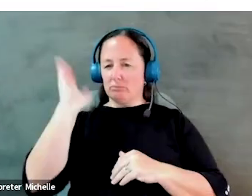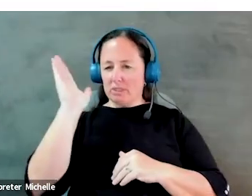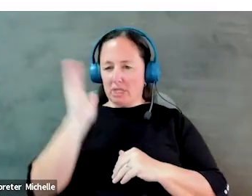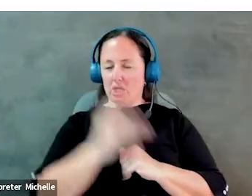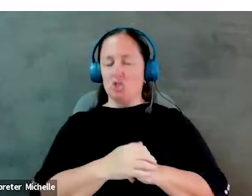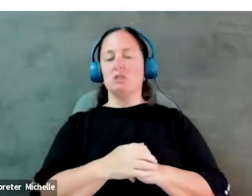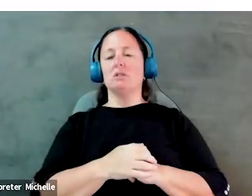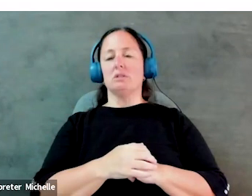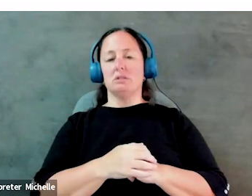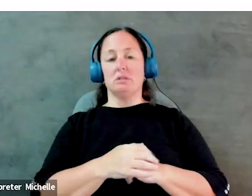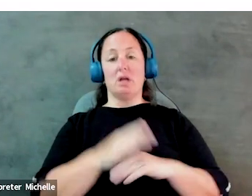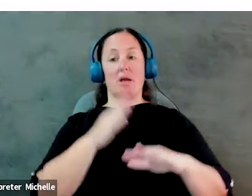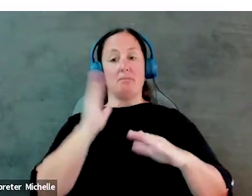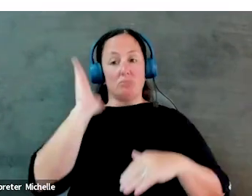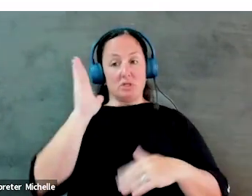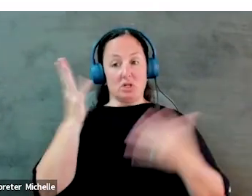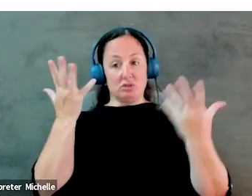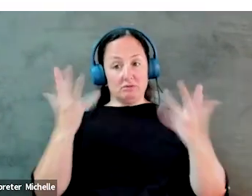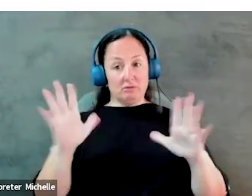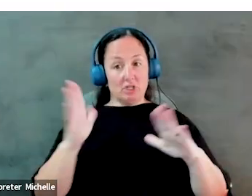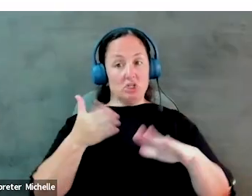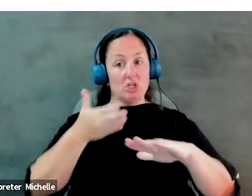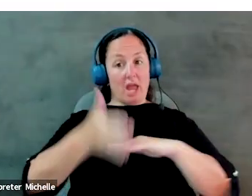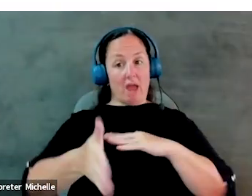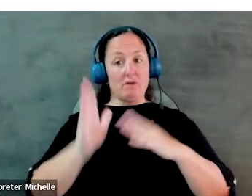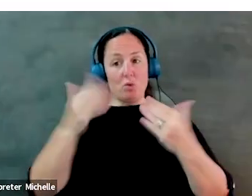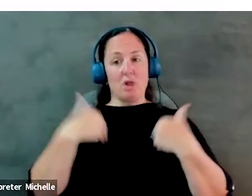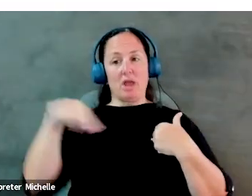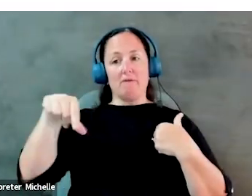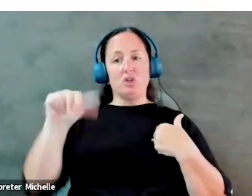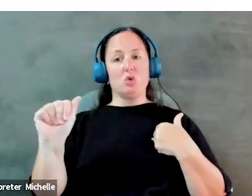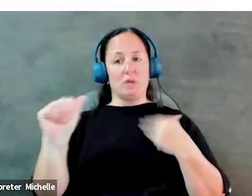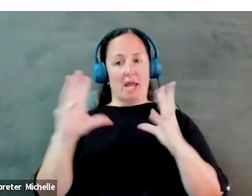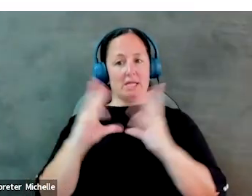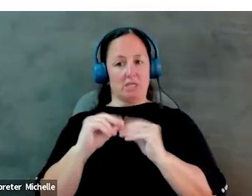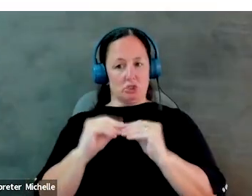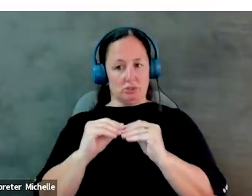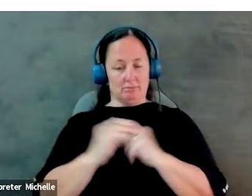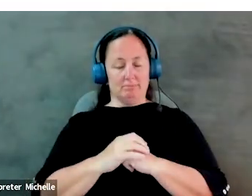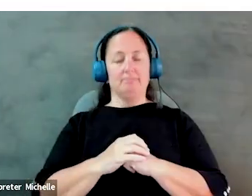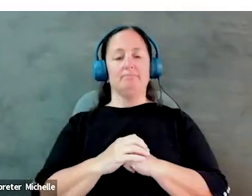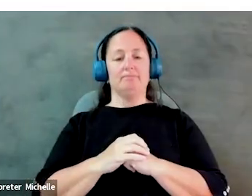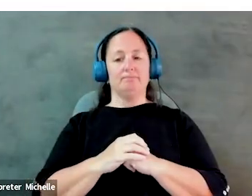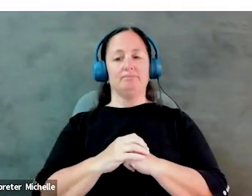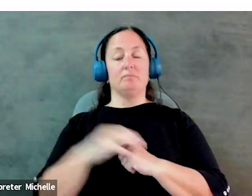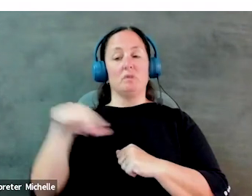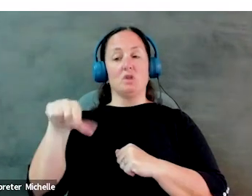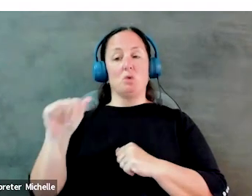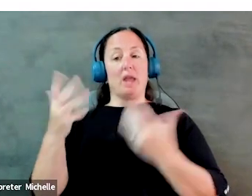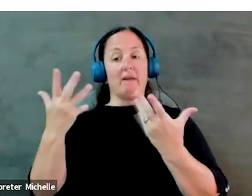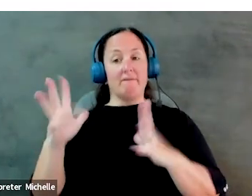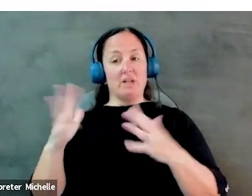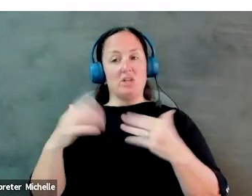minutes for his presentation, and after that, we will have a Q&A session. After